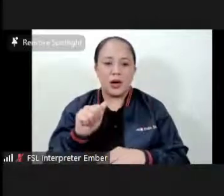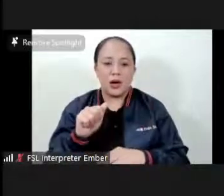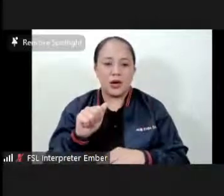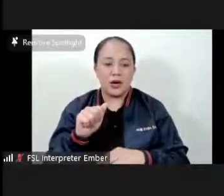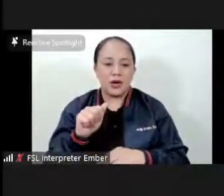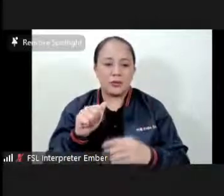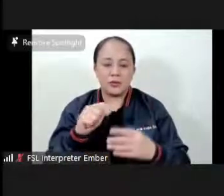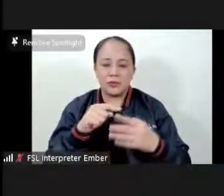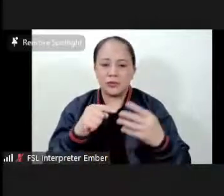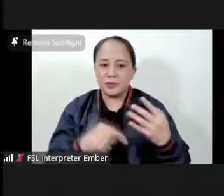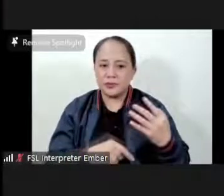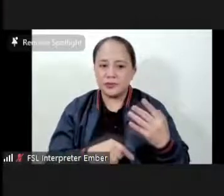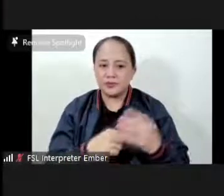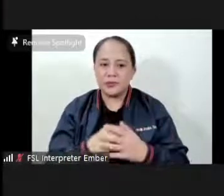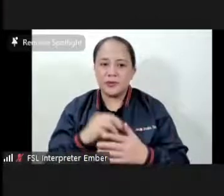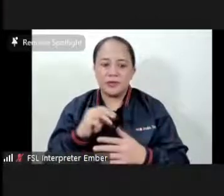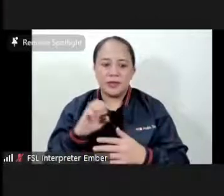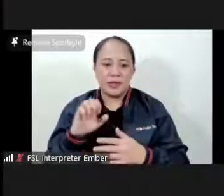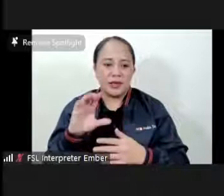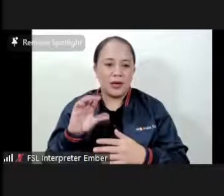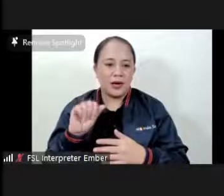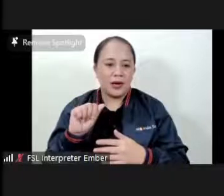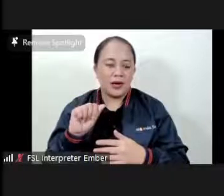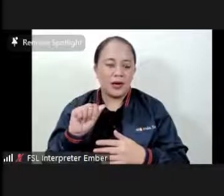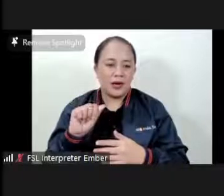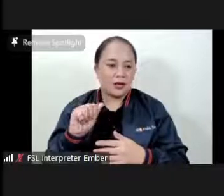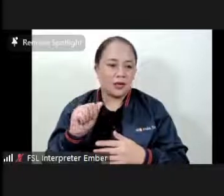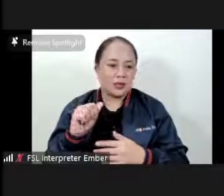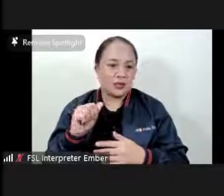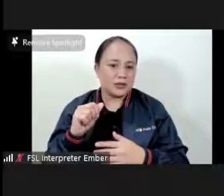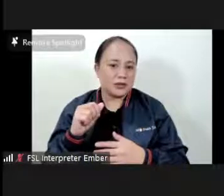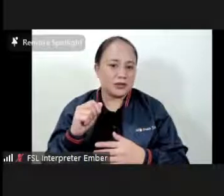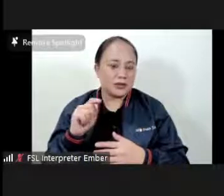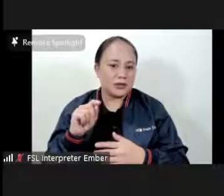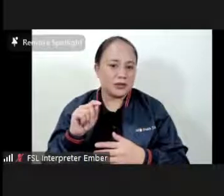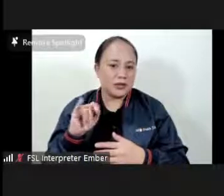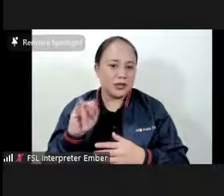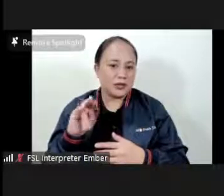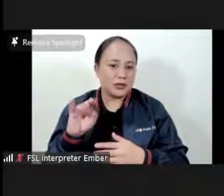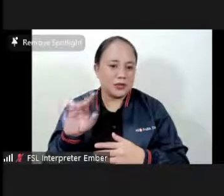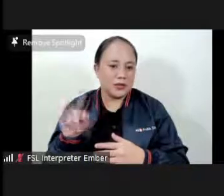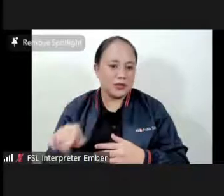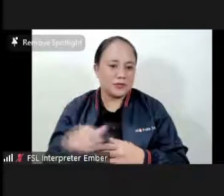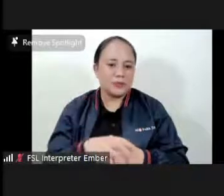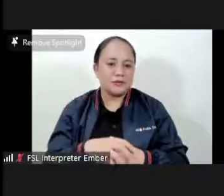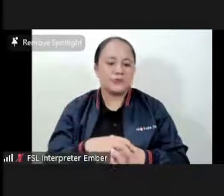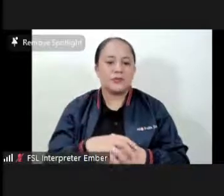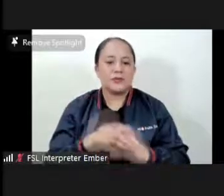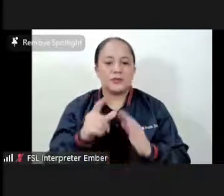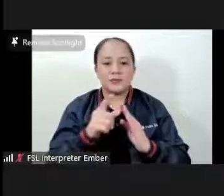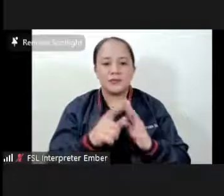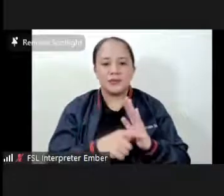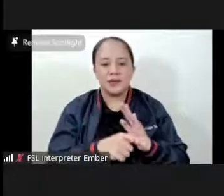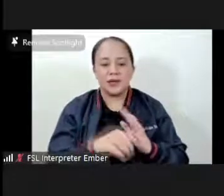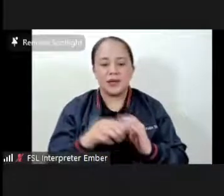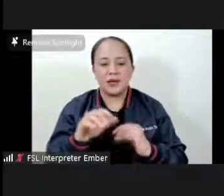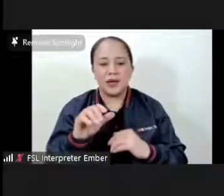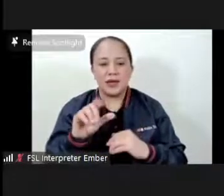Melf Atienza, of course, Attorney Katrina Legarda and Judge Ami